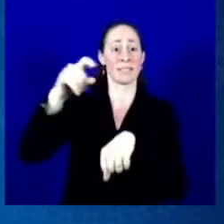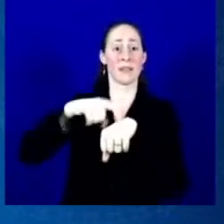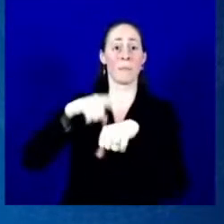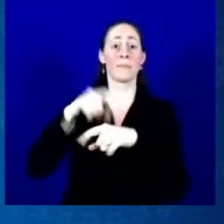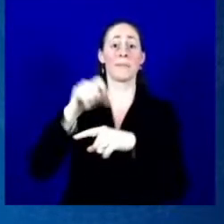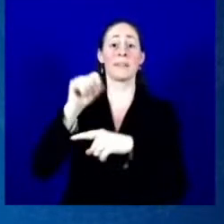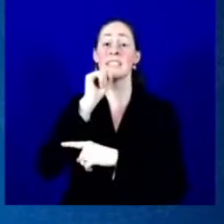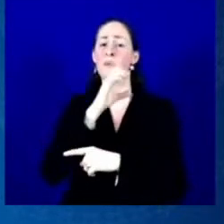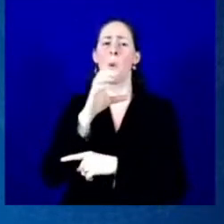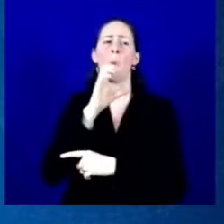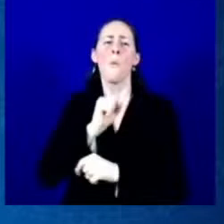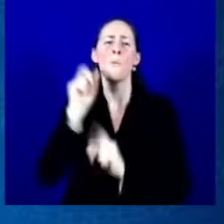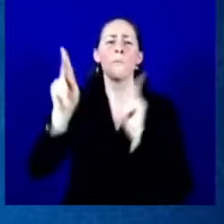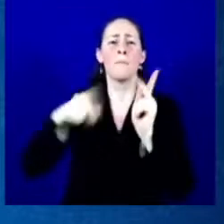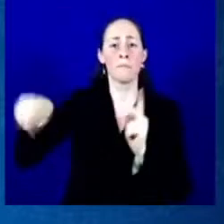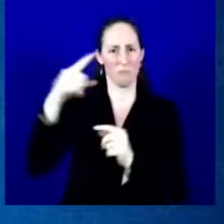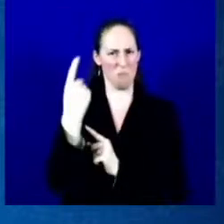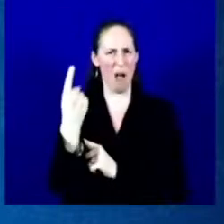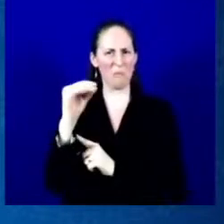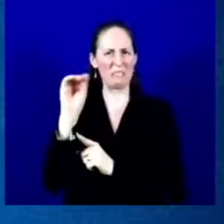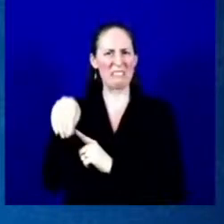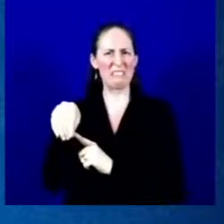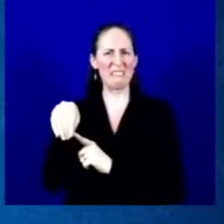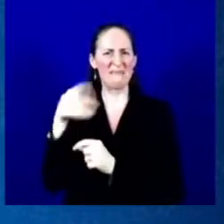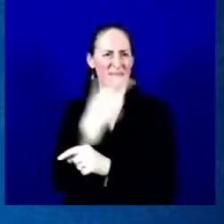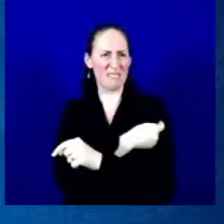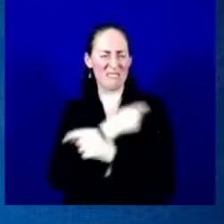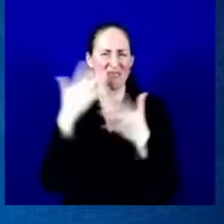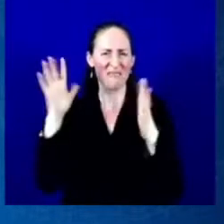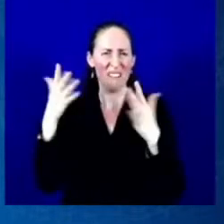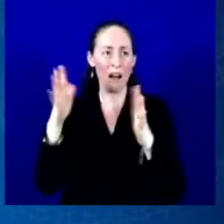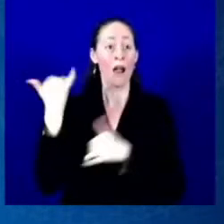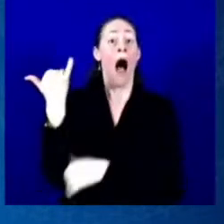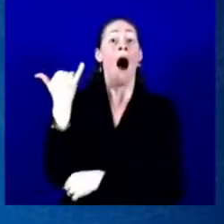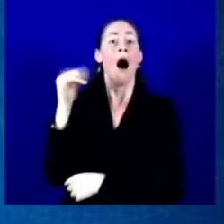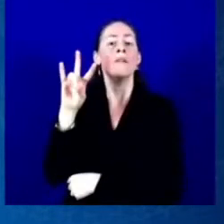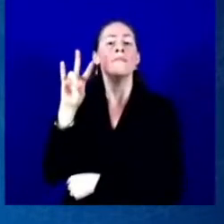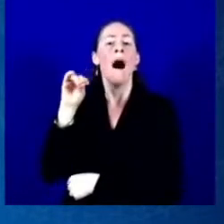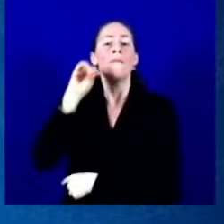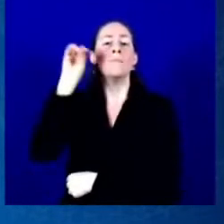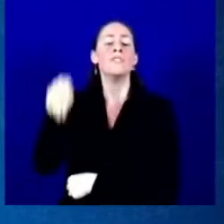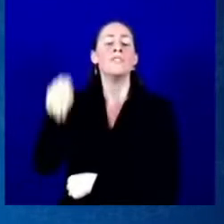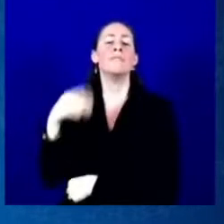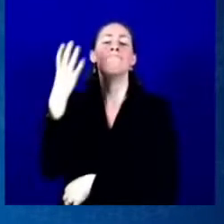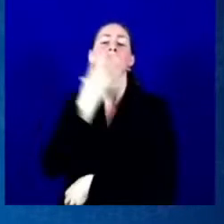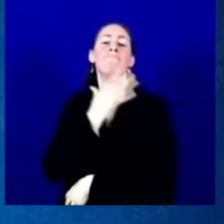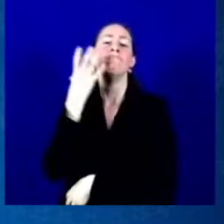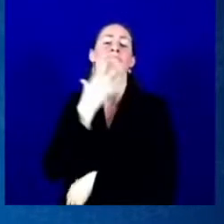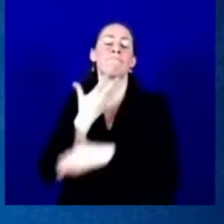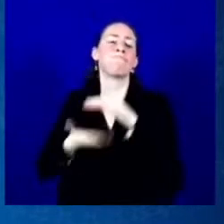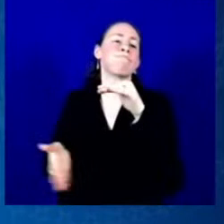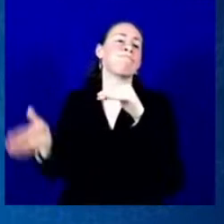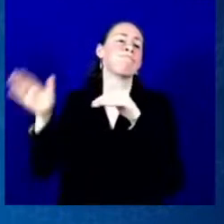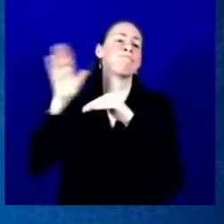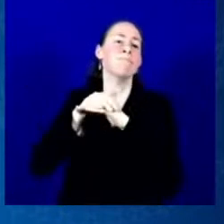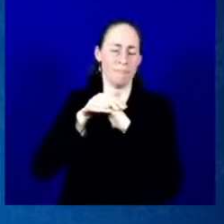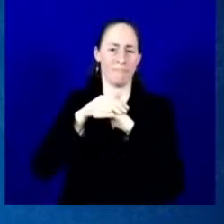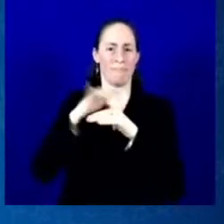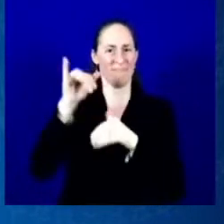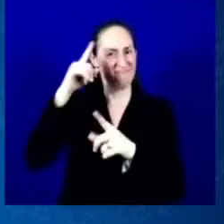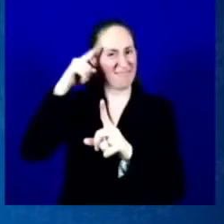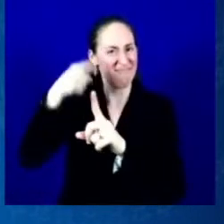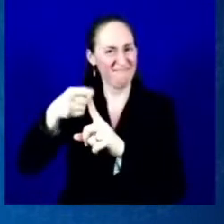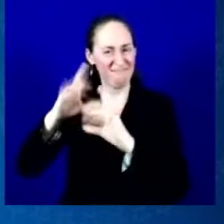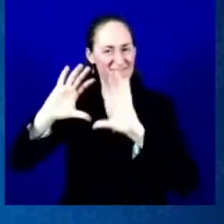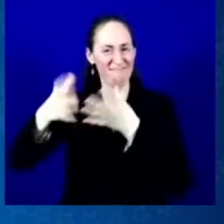later, 70% of seniors in America over 65 are protected, fully protected. Senior